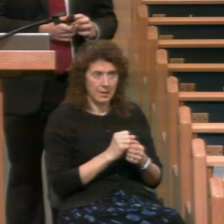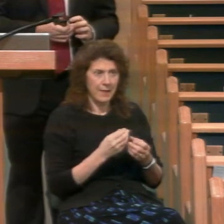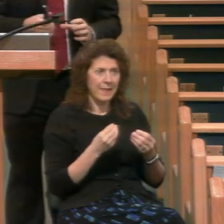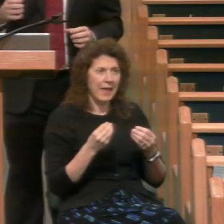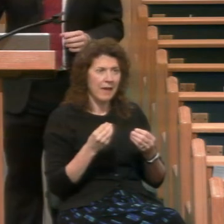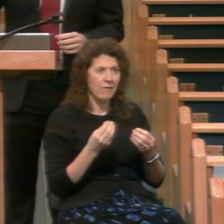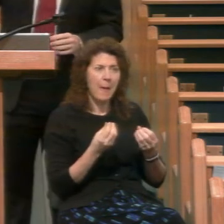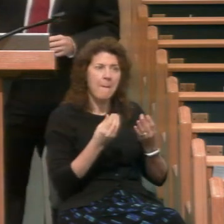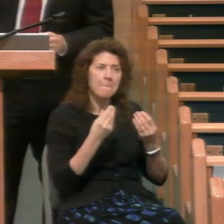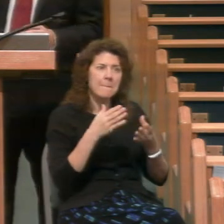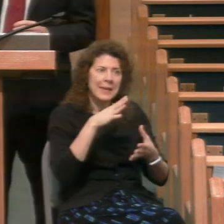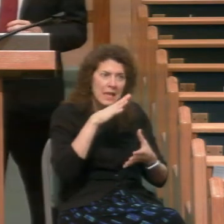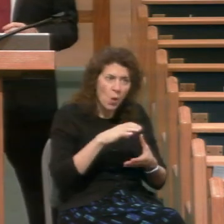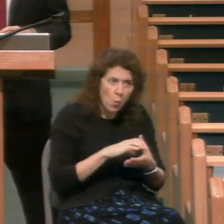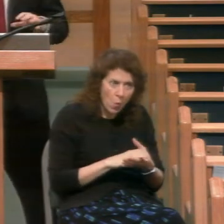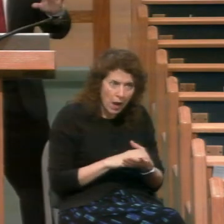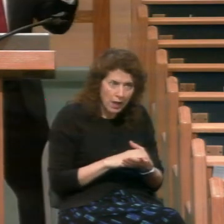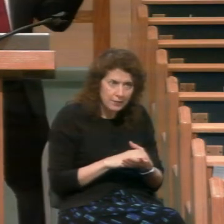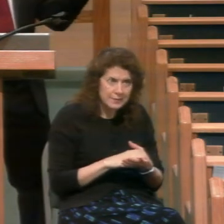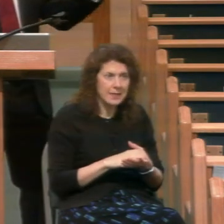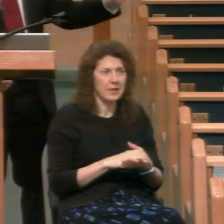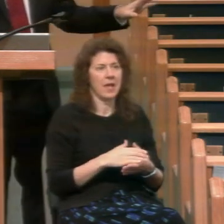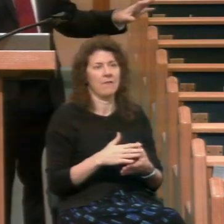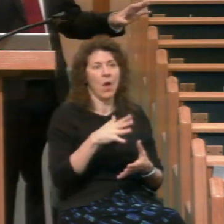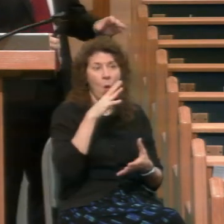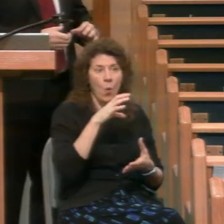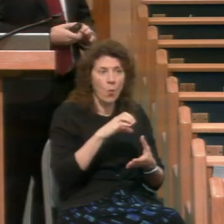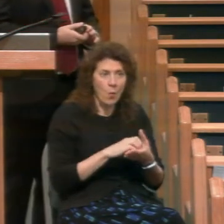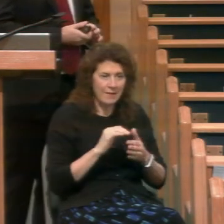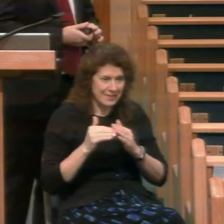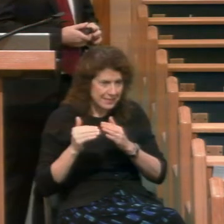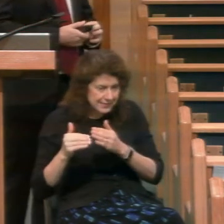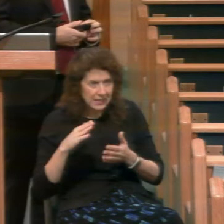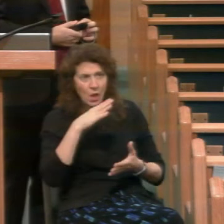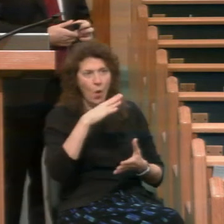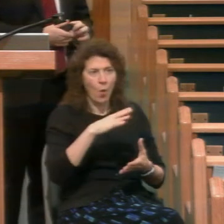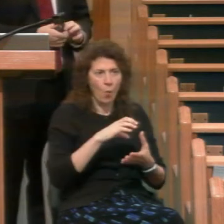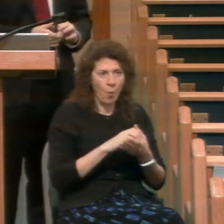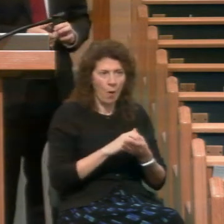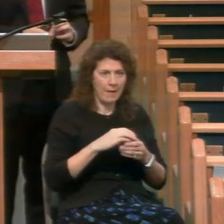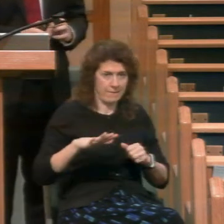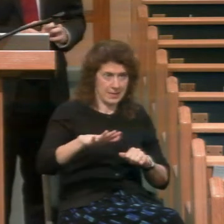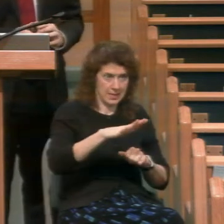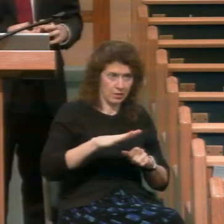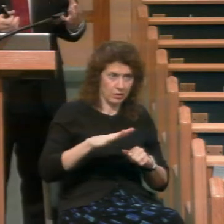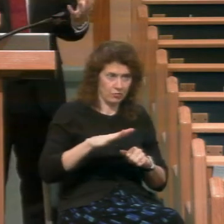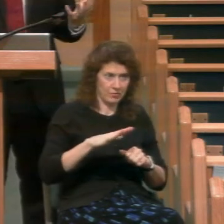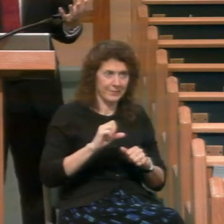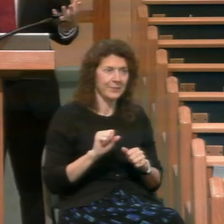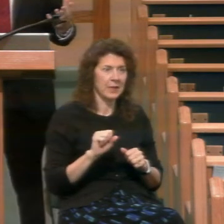They'll have a wife in the city, and they'll have a wife and a family in the bush. And there was a couple that came